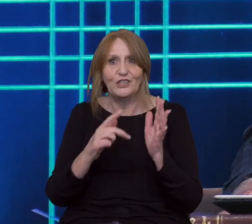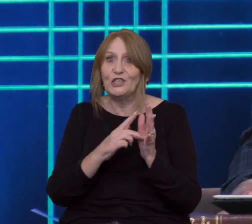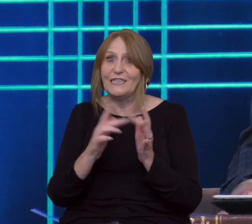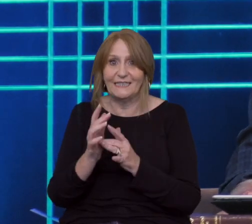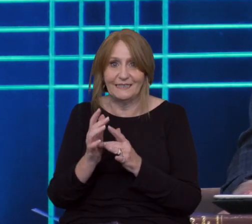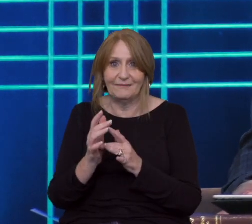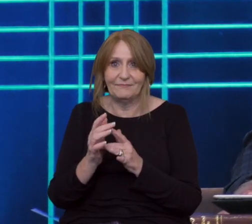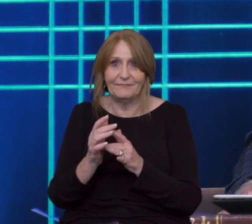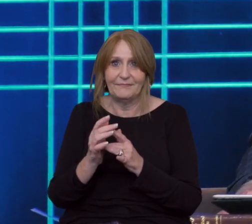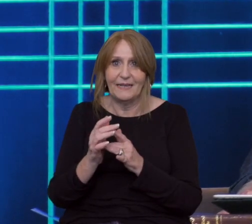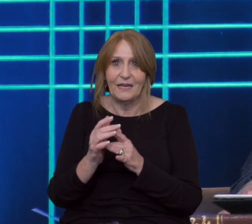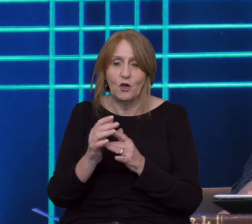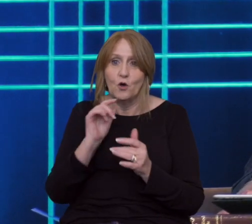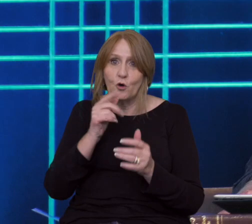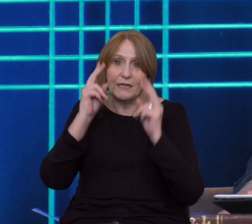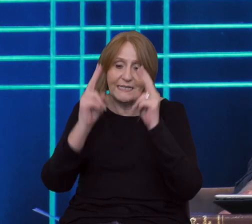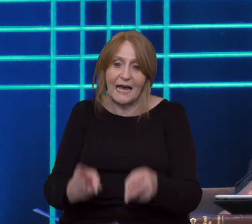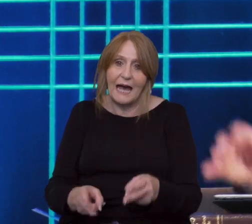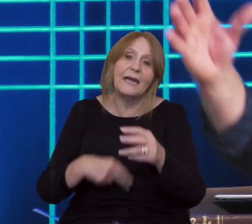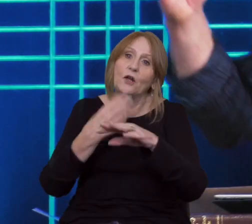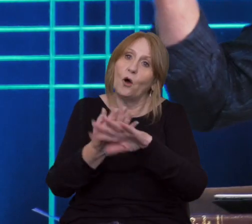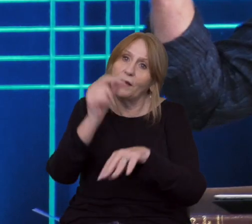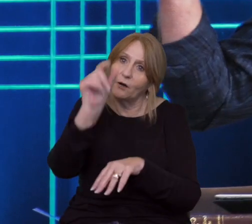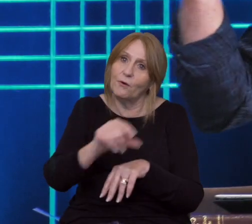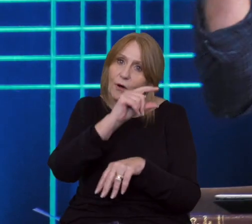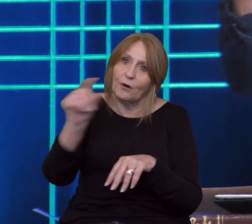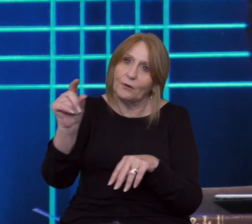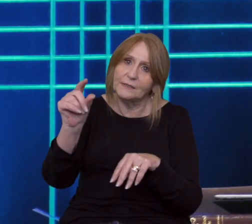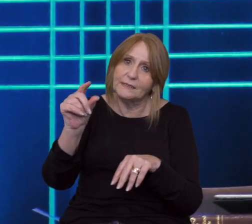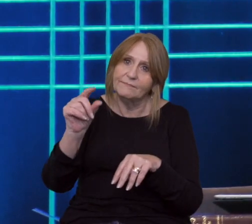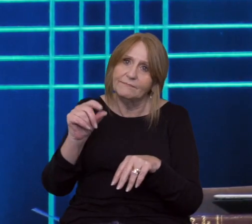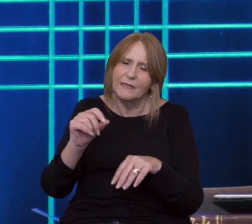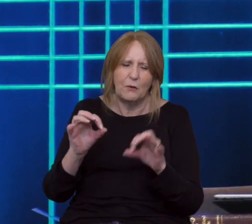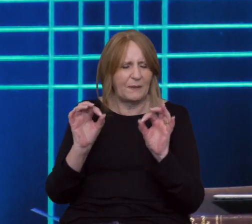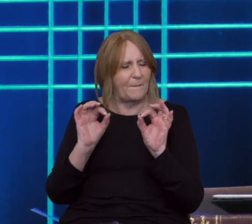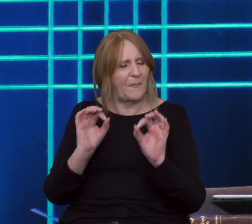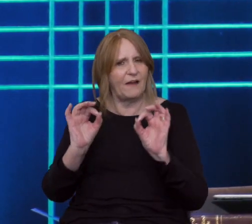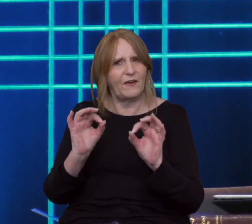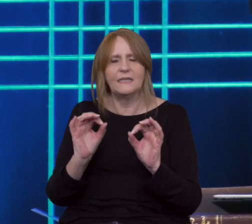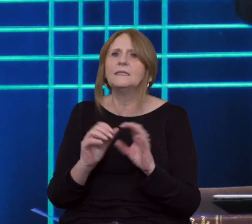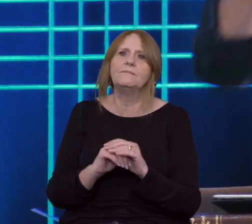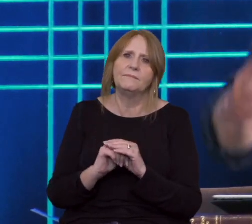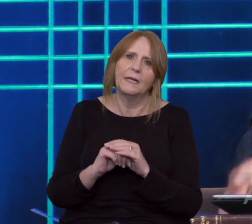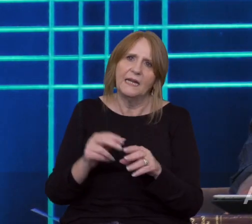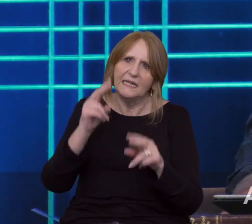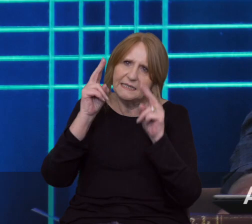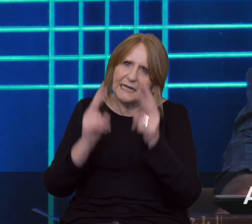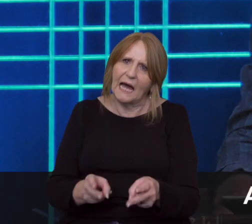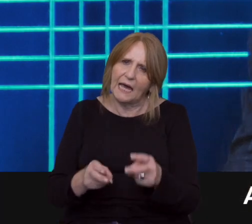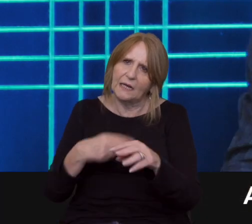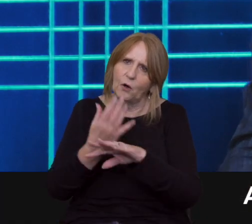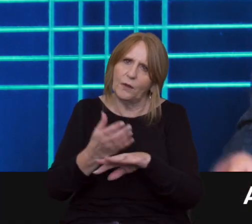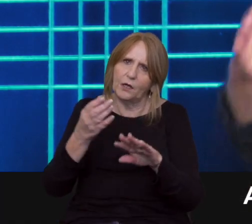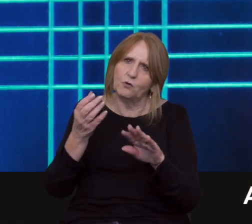cross, he died perfect in himself. But in that moment, he took all the sins of the world on him, including yours